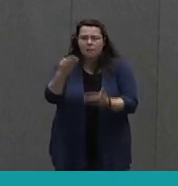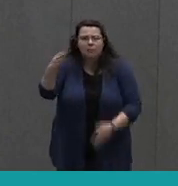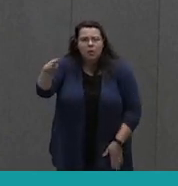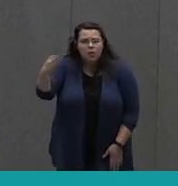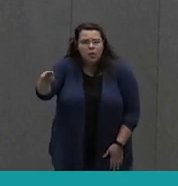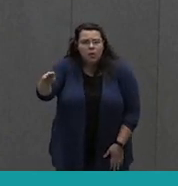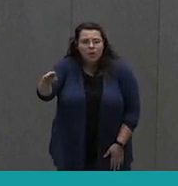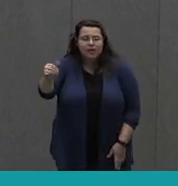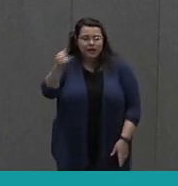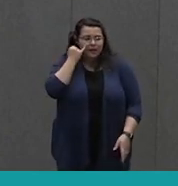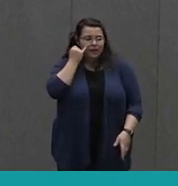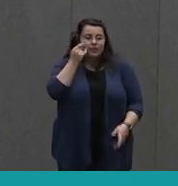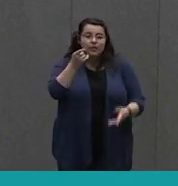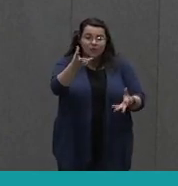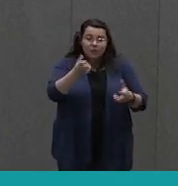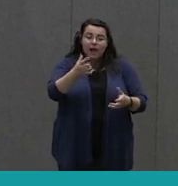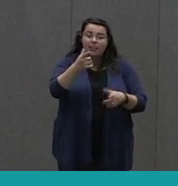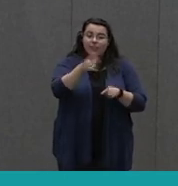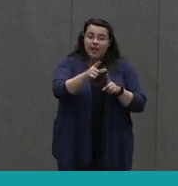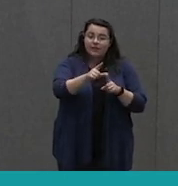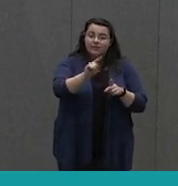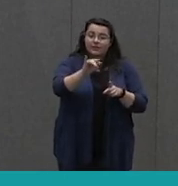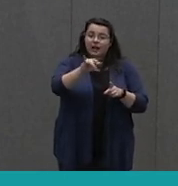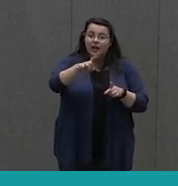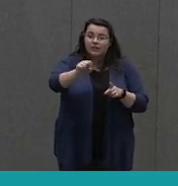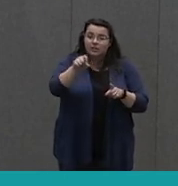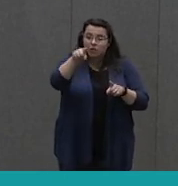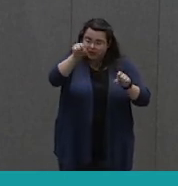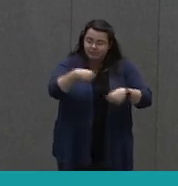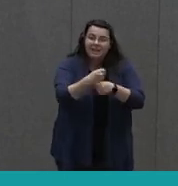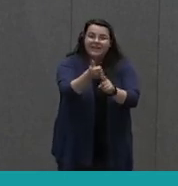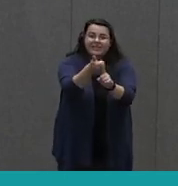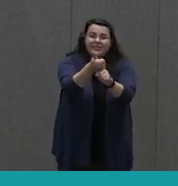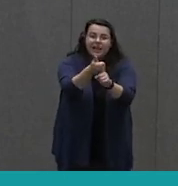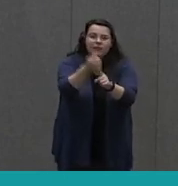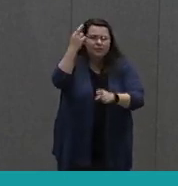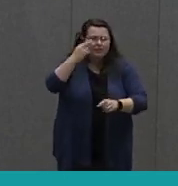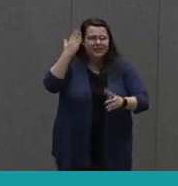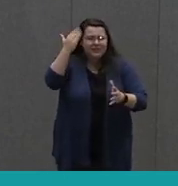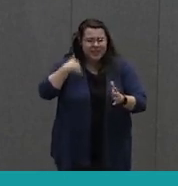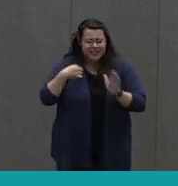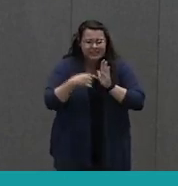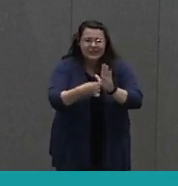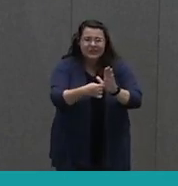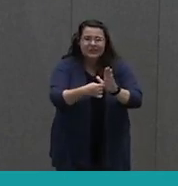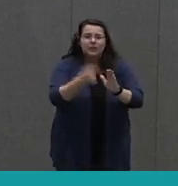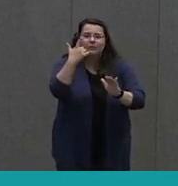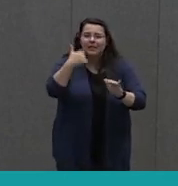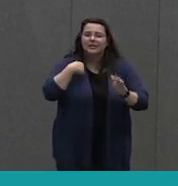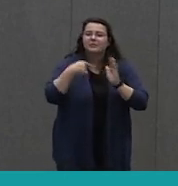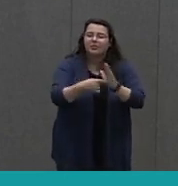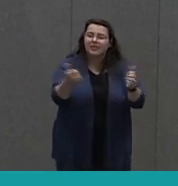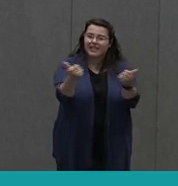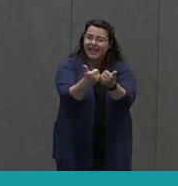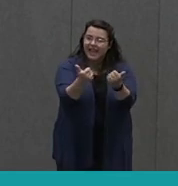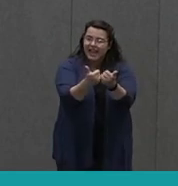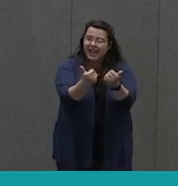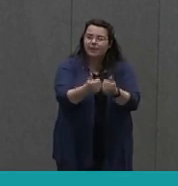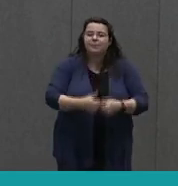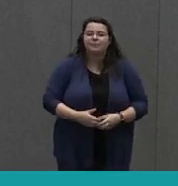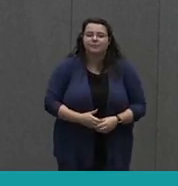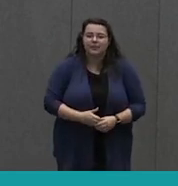home. And what I want to show you is I've got kind of a letter board. It has a lot